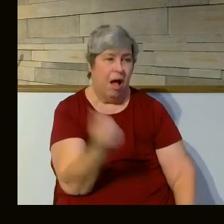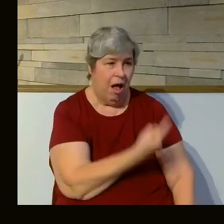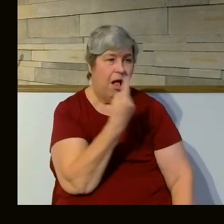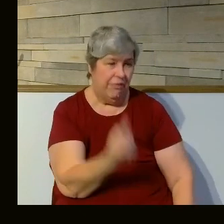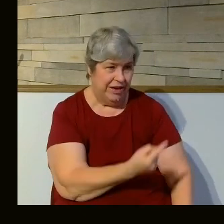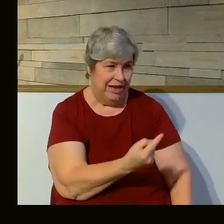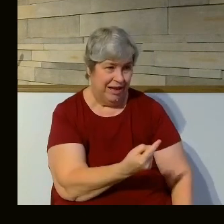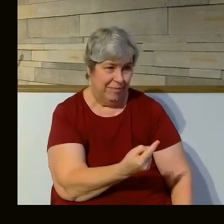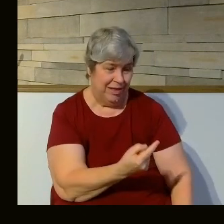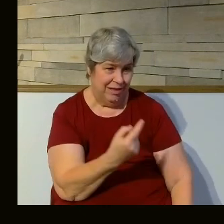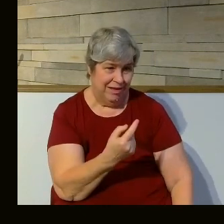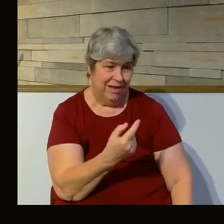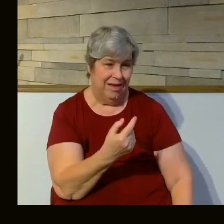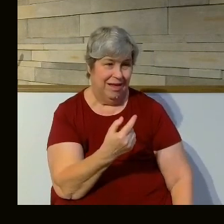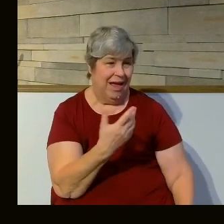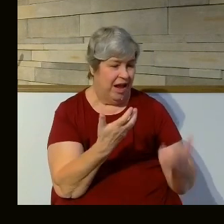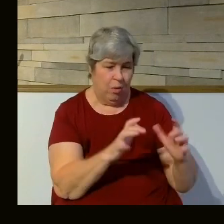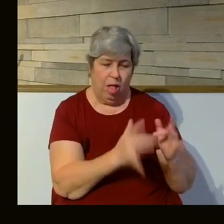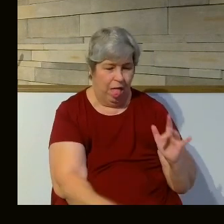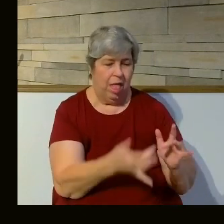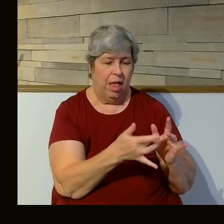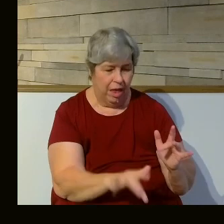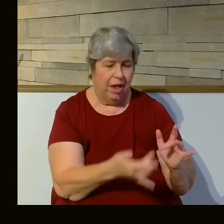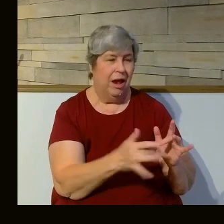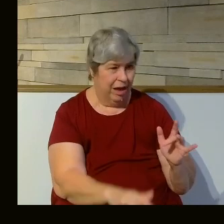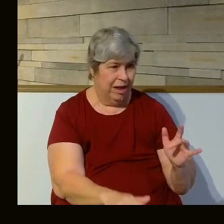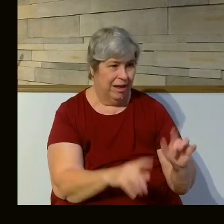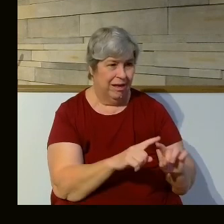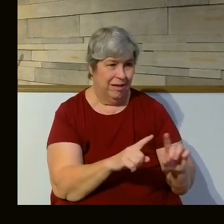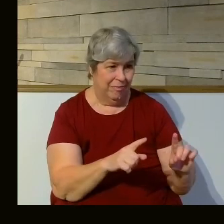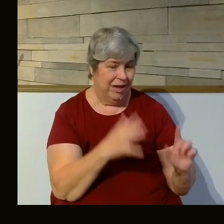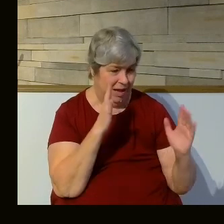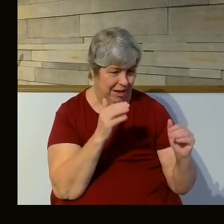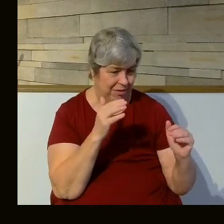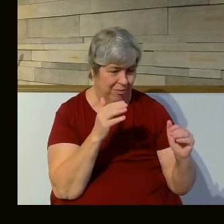irrational. I got it. It's going to not work at times. But I have hopes.